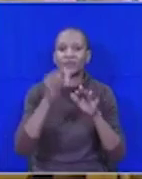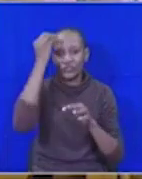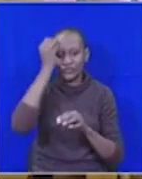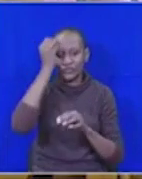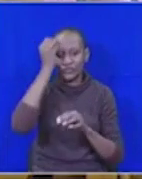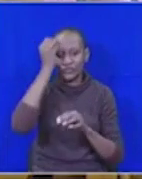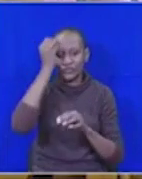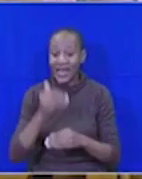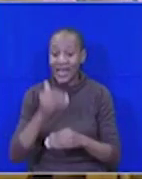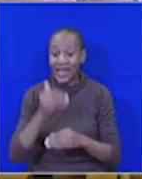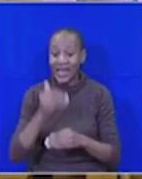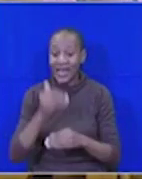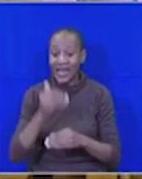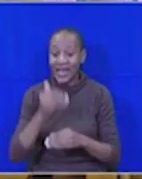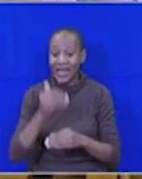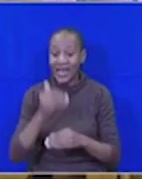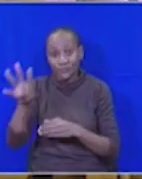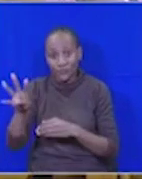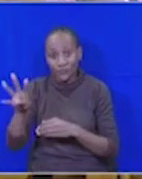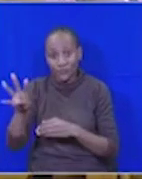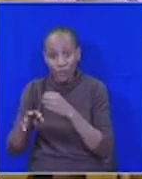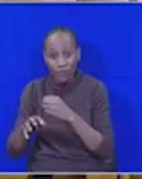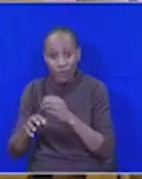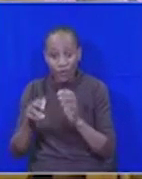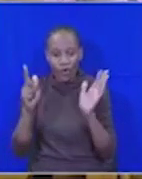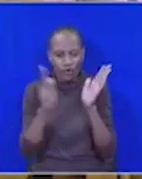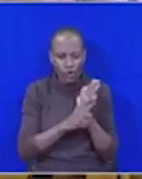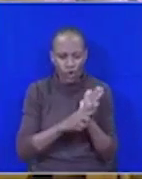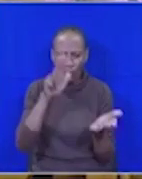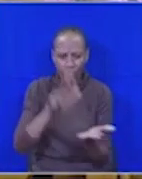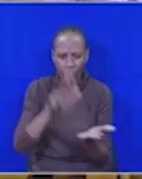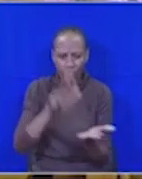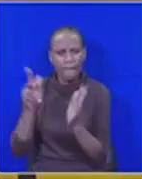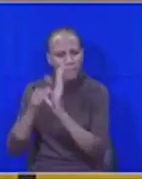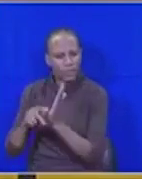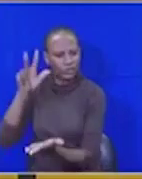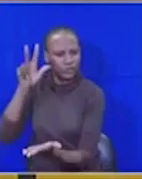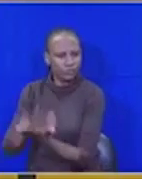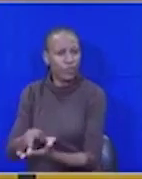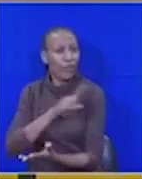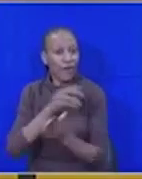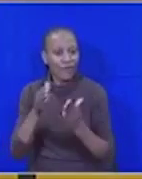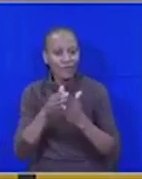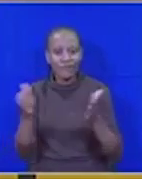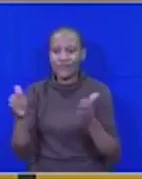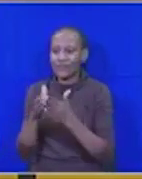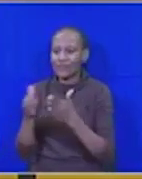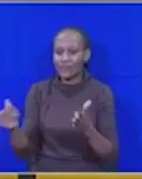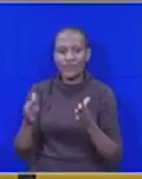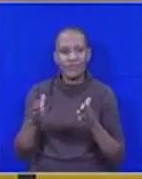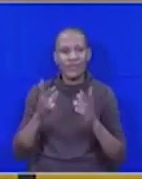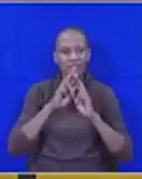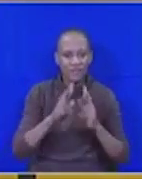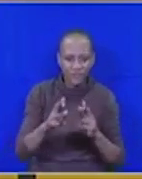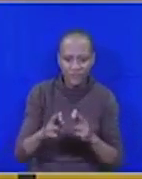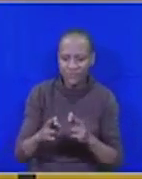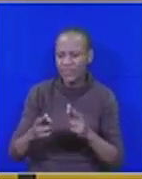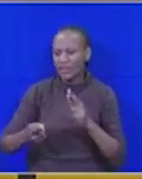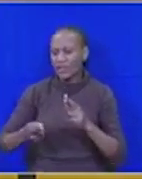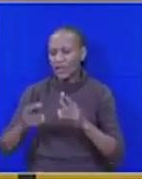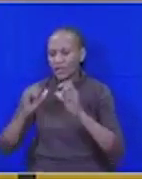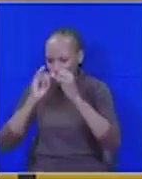years after 1994, legislation and policy was approved, creating greater openness, accountability, and independence